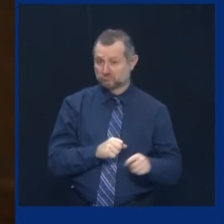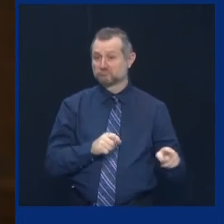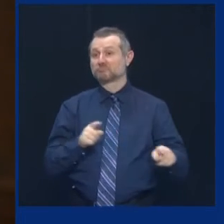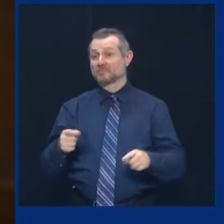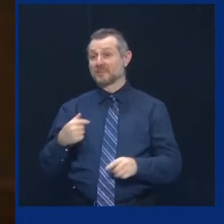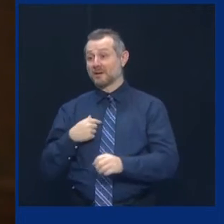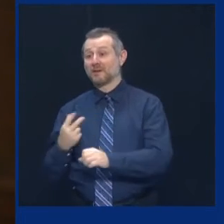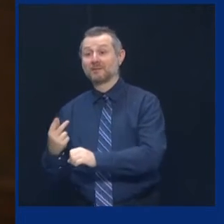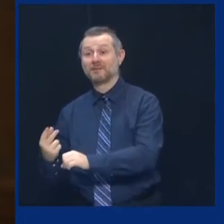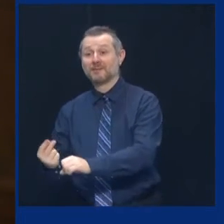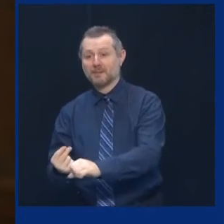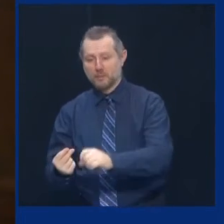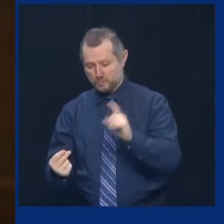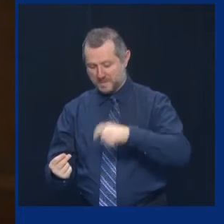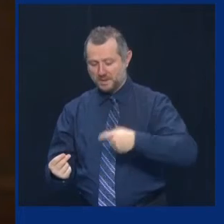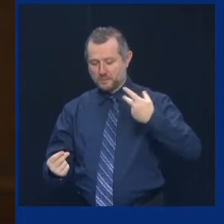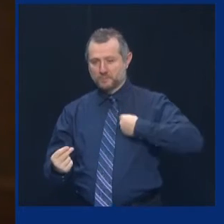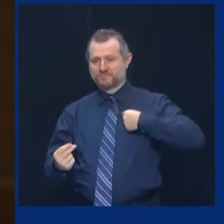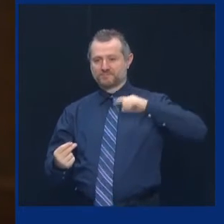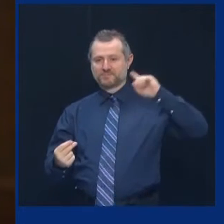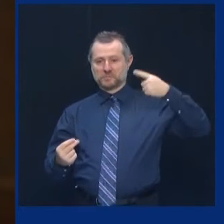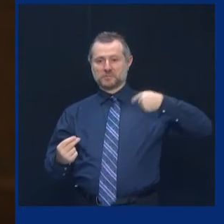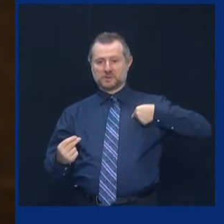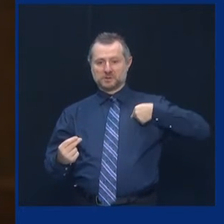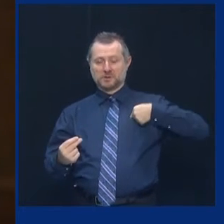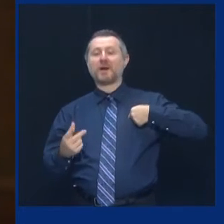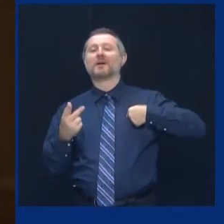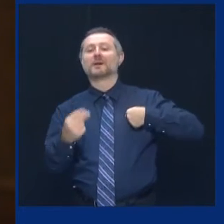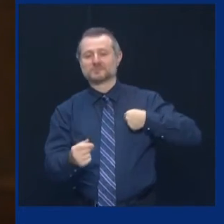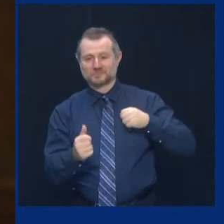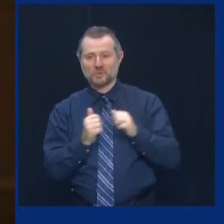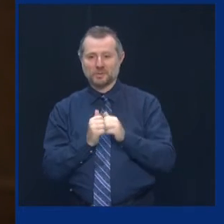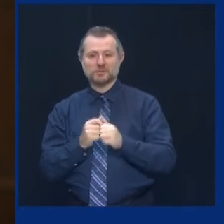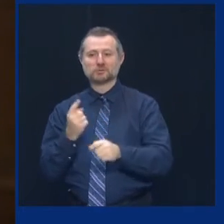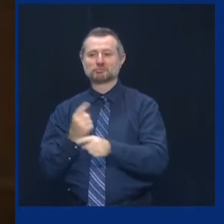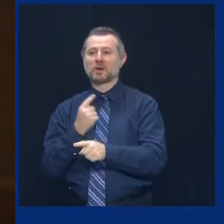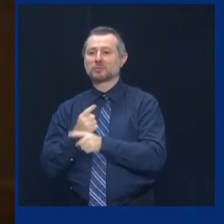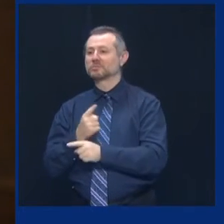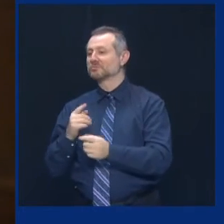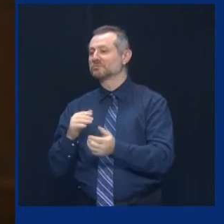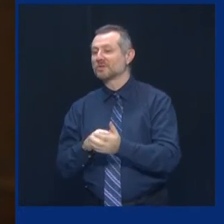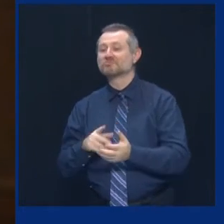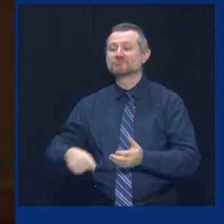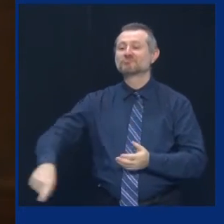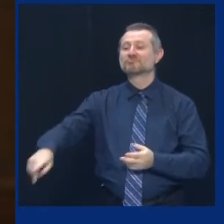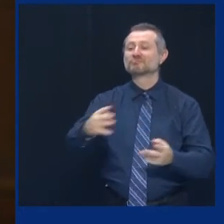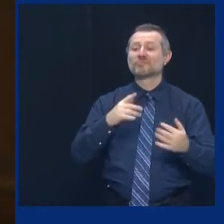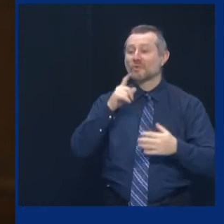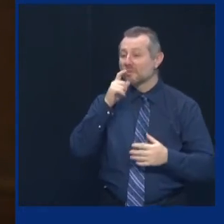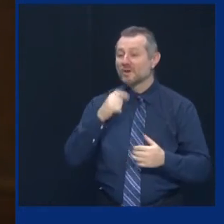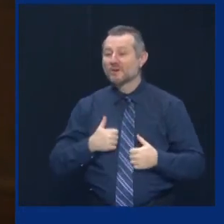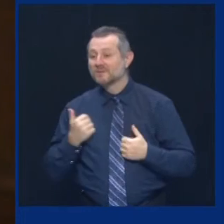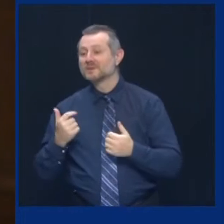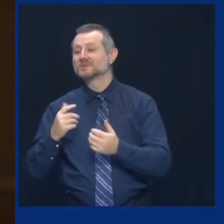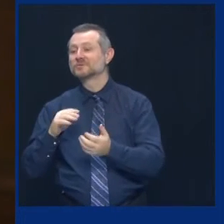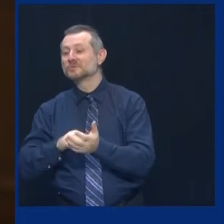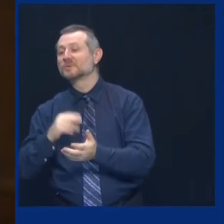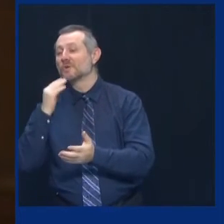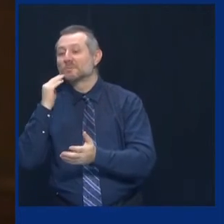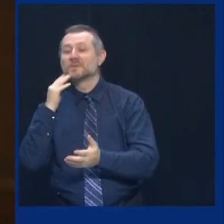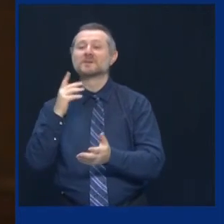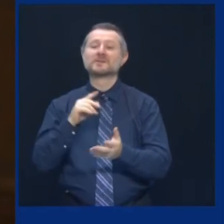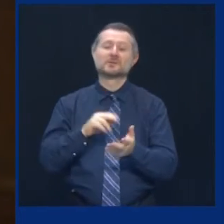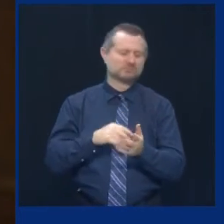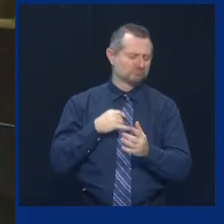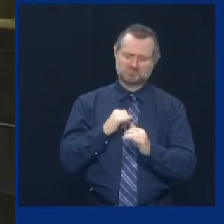will be getting vaccinated along with the residents of the nursing homes as well as the